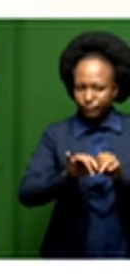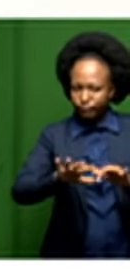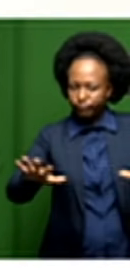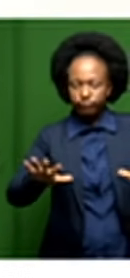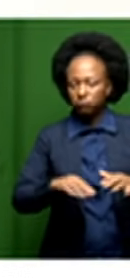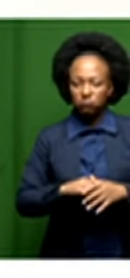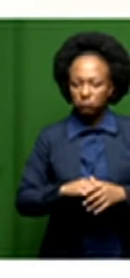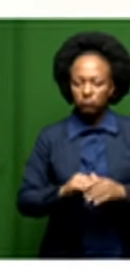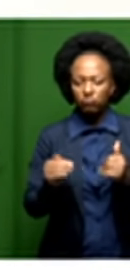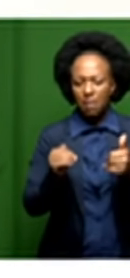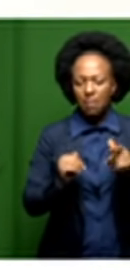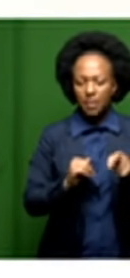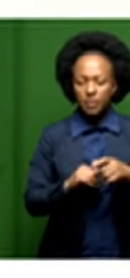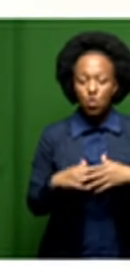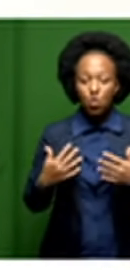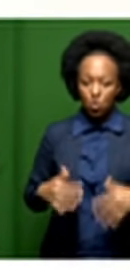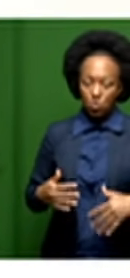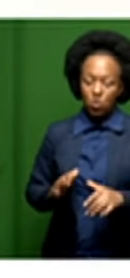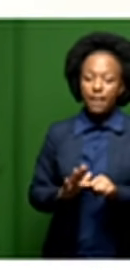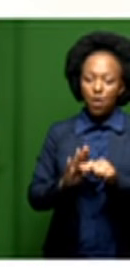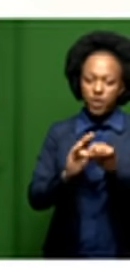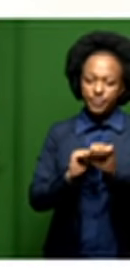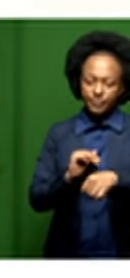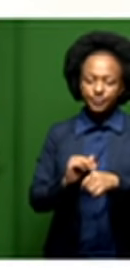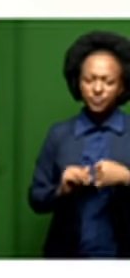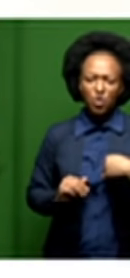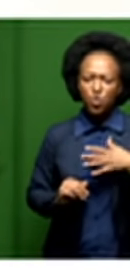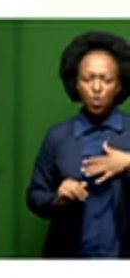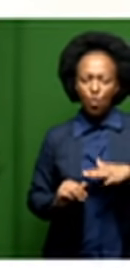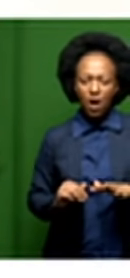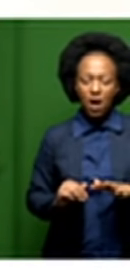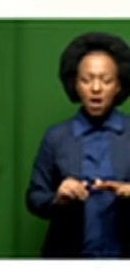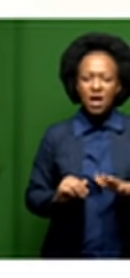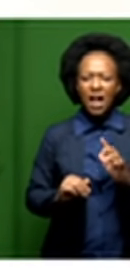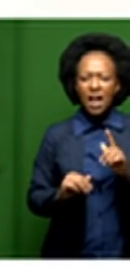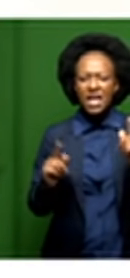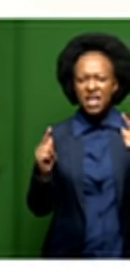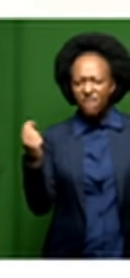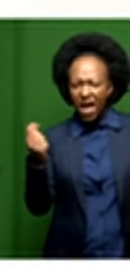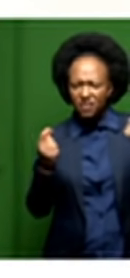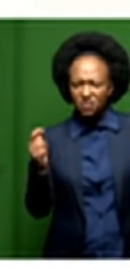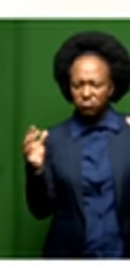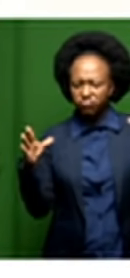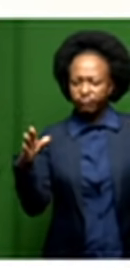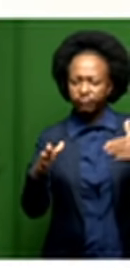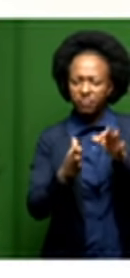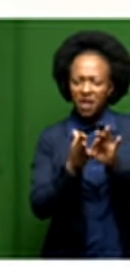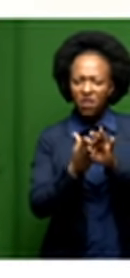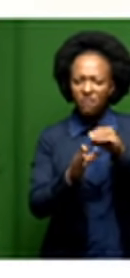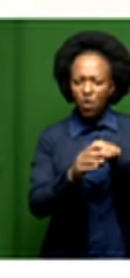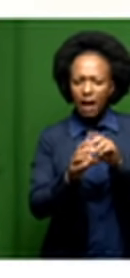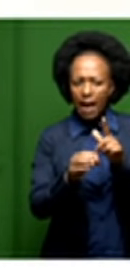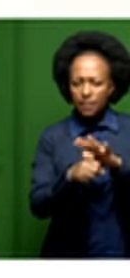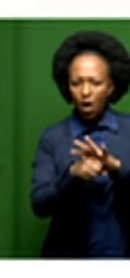that's the key. That is certainly the key, is that you don't want to turn into a super spreader event, but it's one that, South Africans